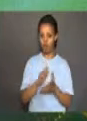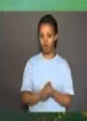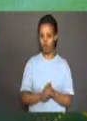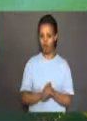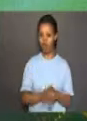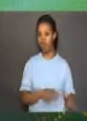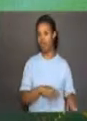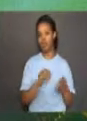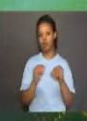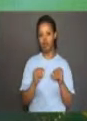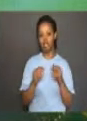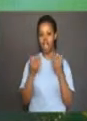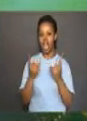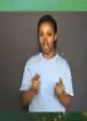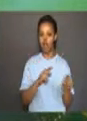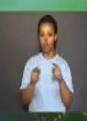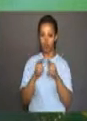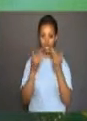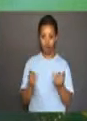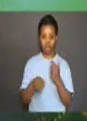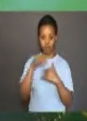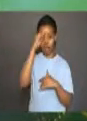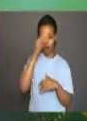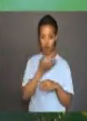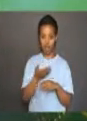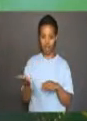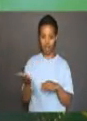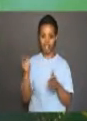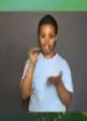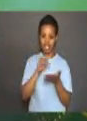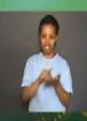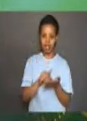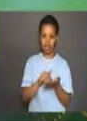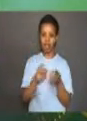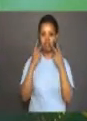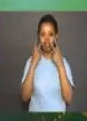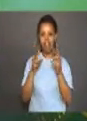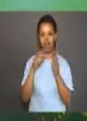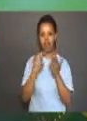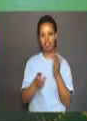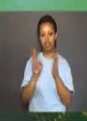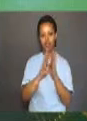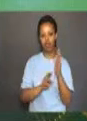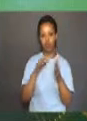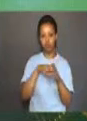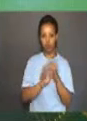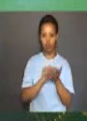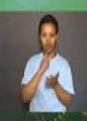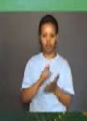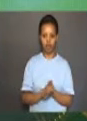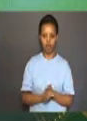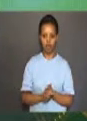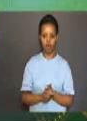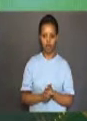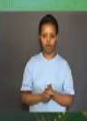Students, let us review what we have learned so far in this unit. Write